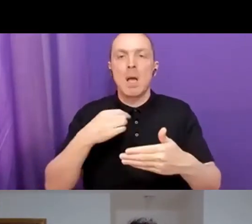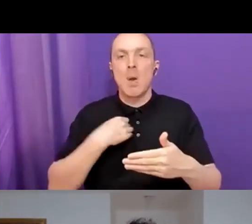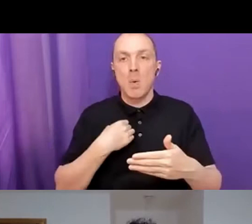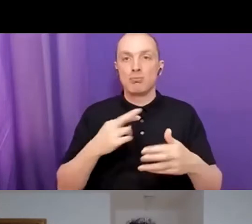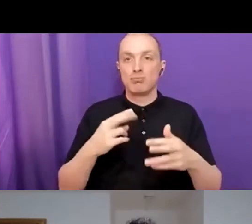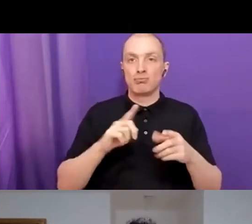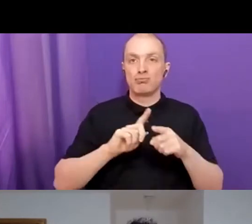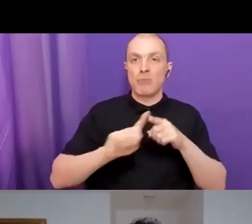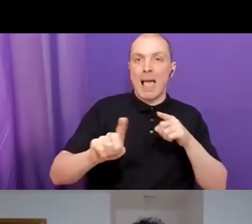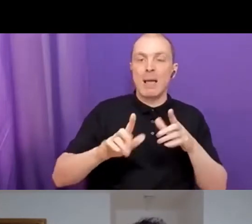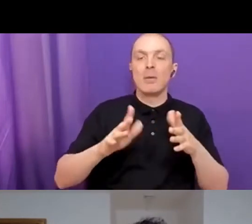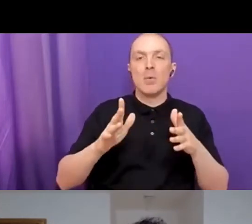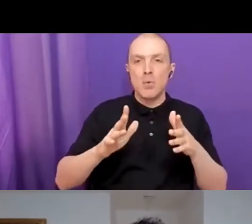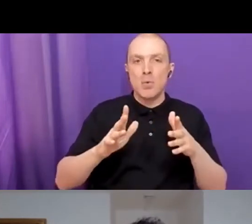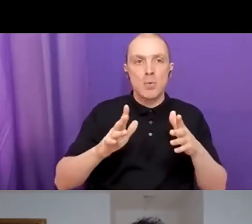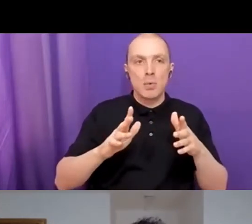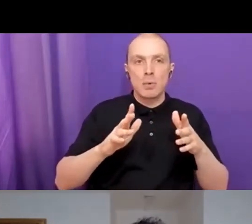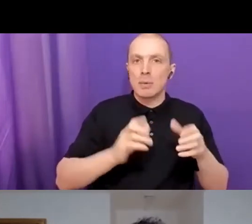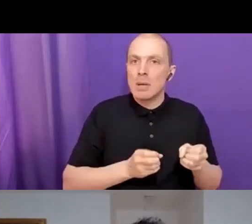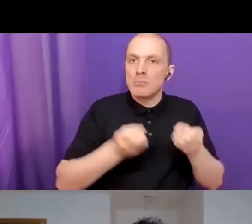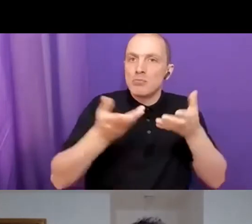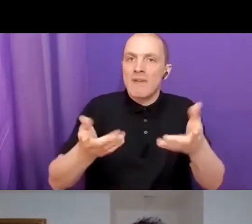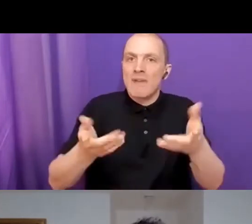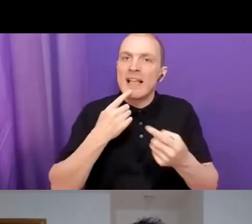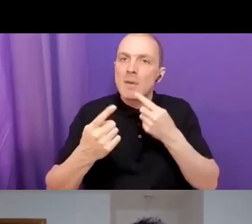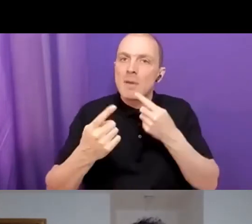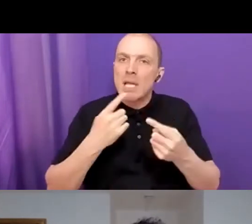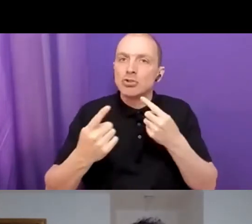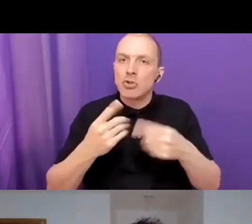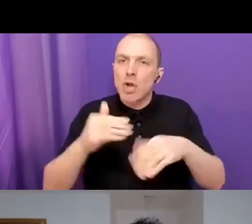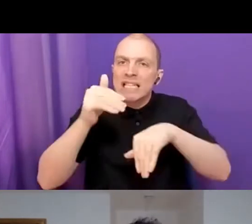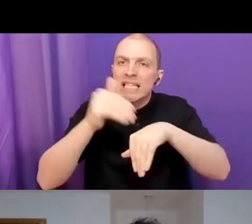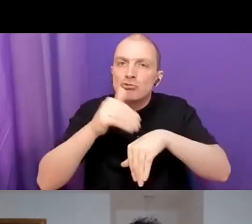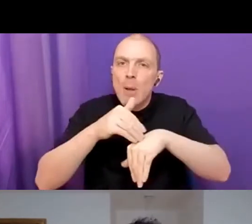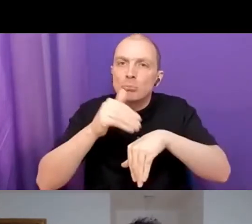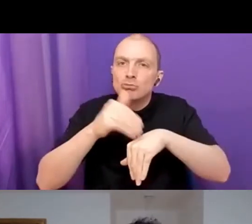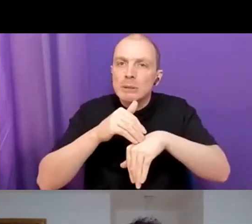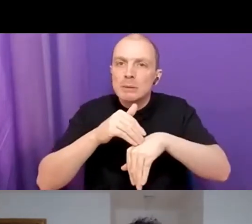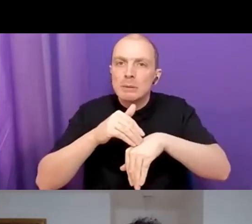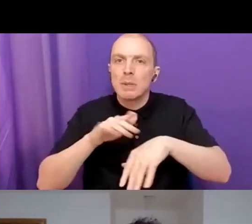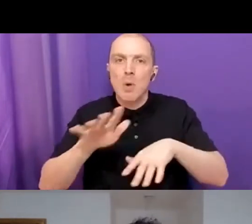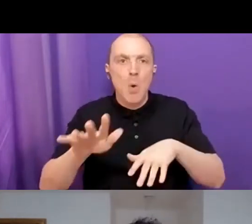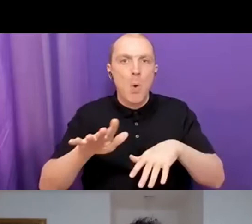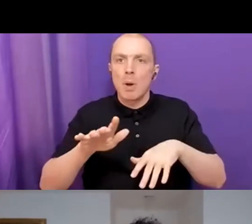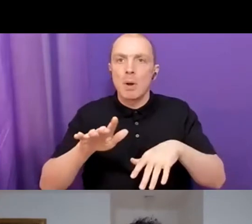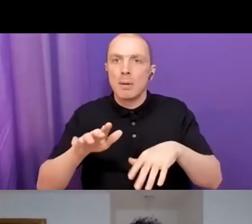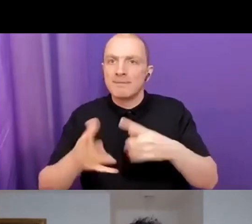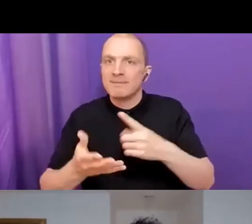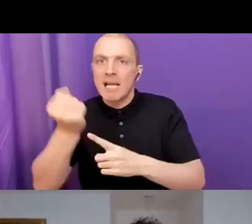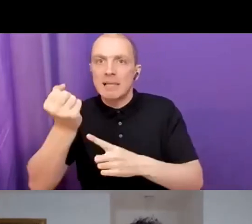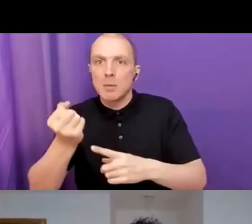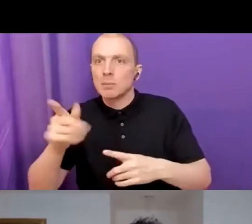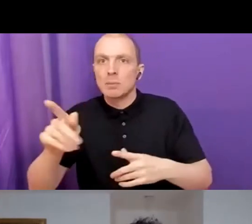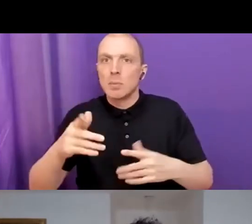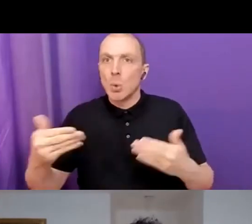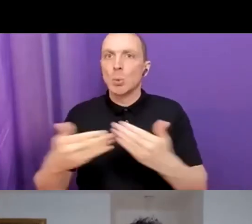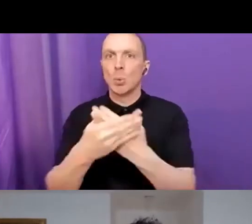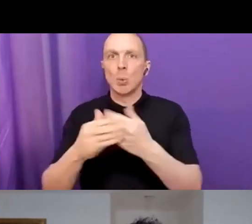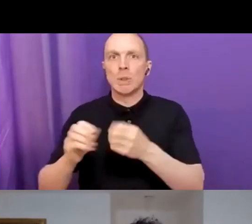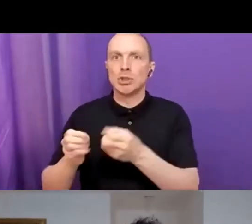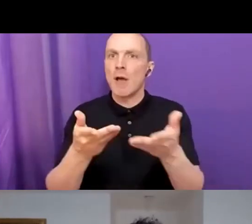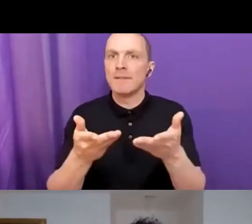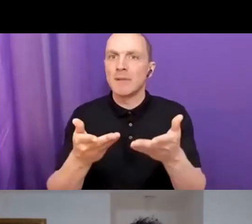regarding transport disruptions, and if people want new or different services, such as personalised